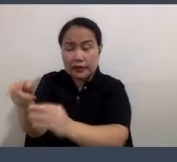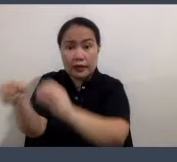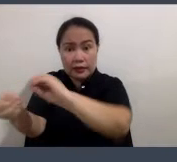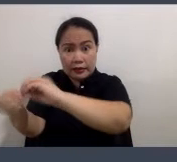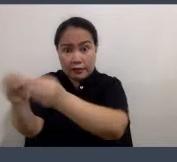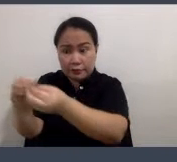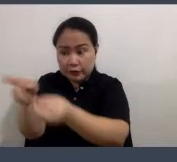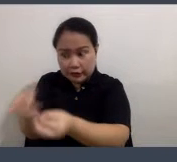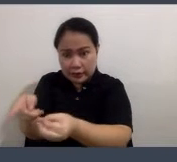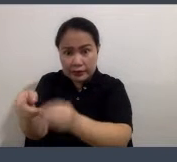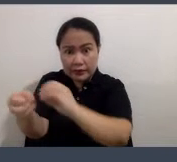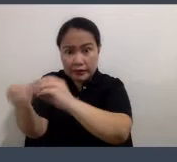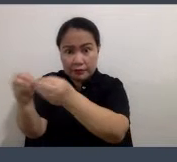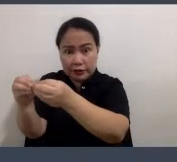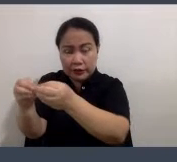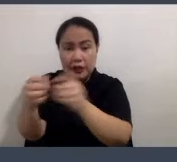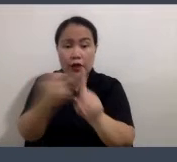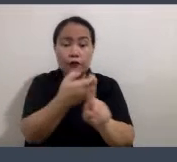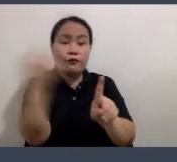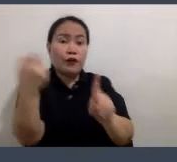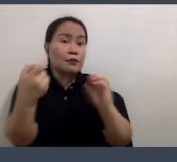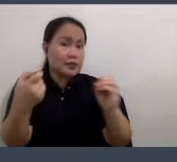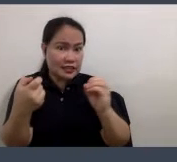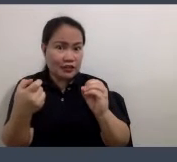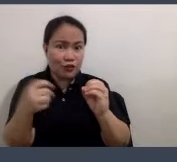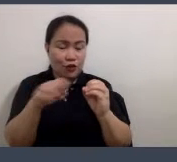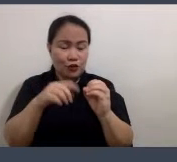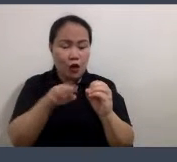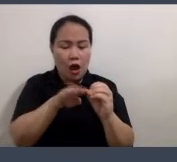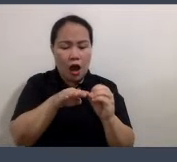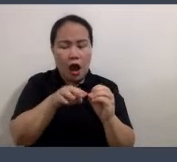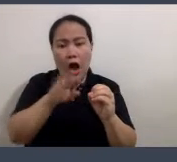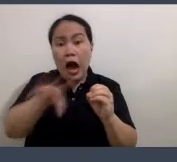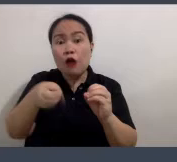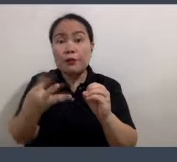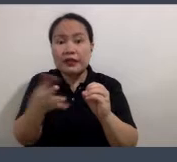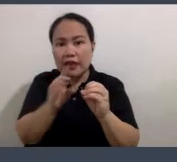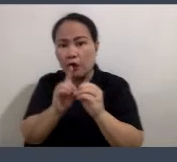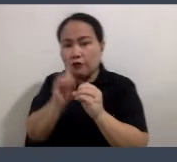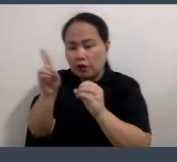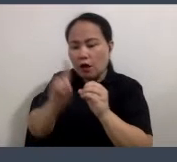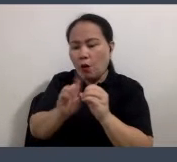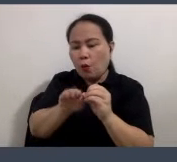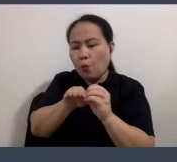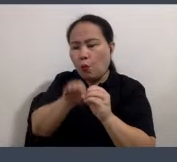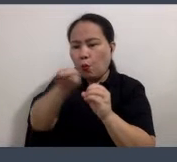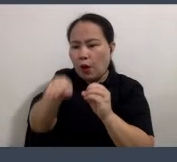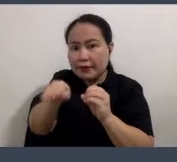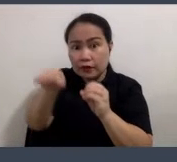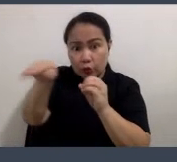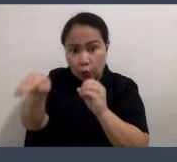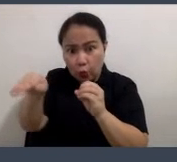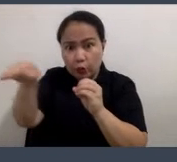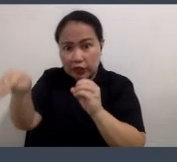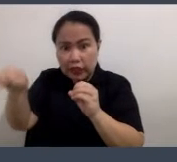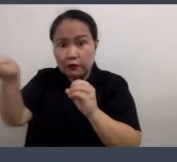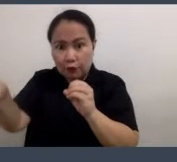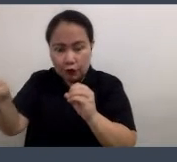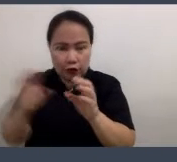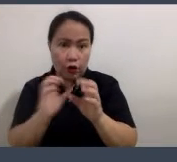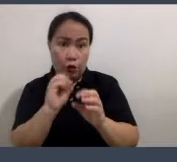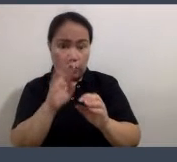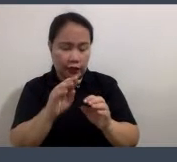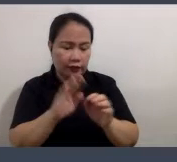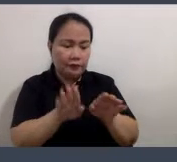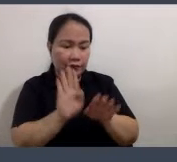since kinukuha lang naman natin yung layo, yung distance ng number na yon sa 0, so, ibig sabihin,